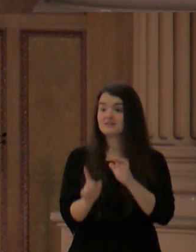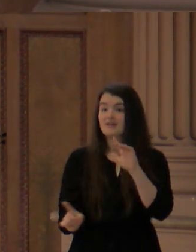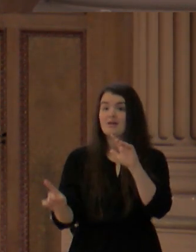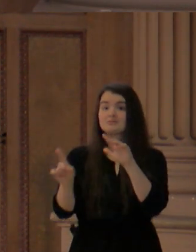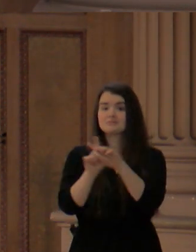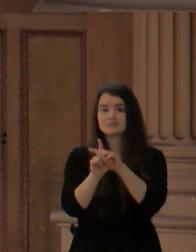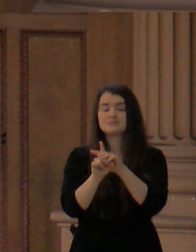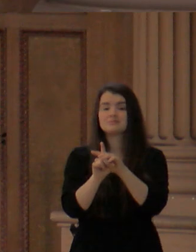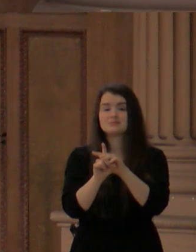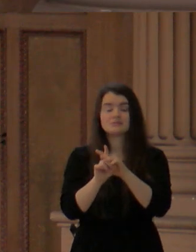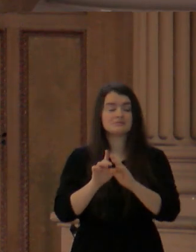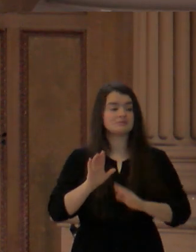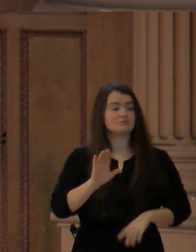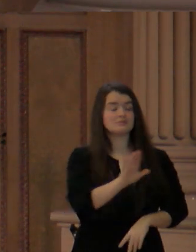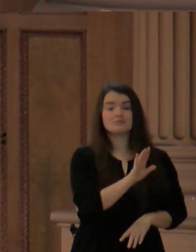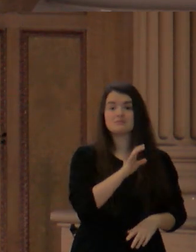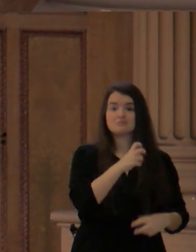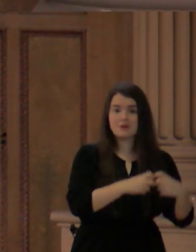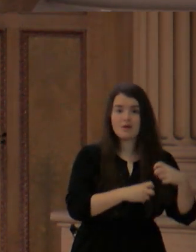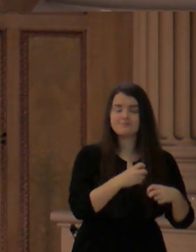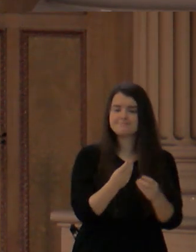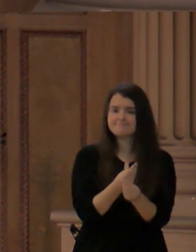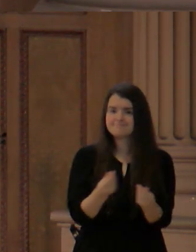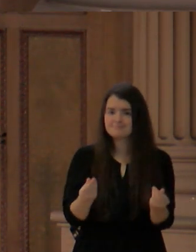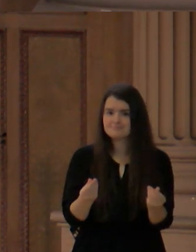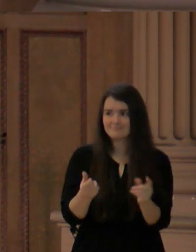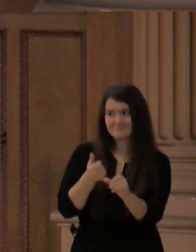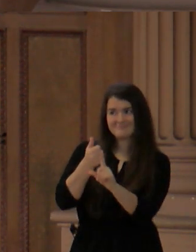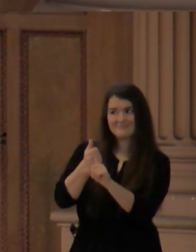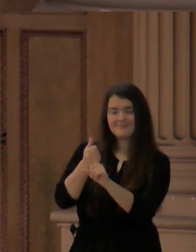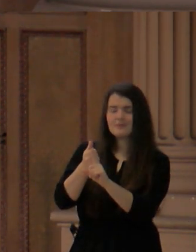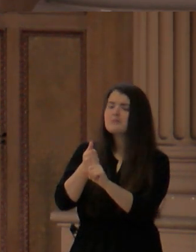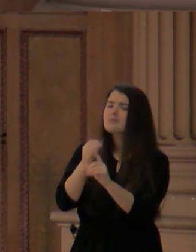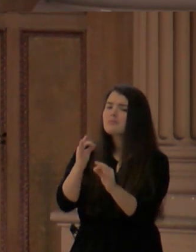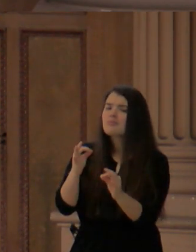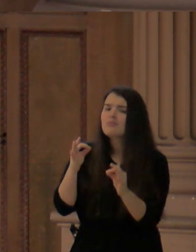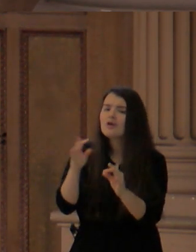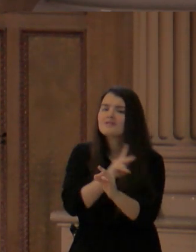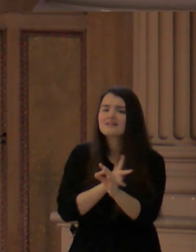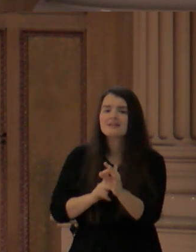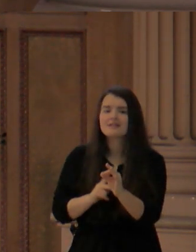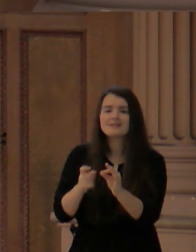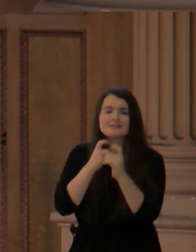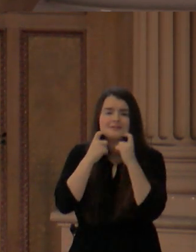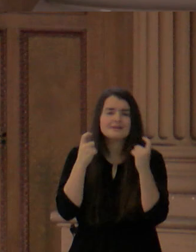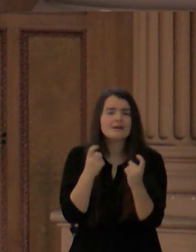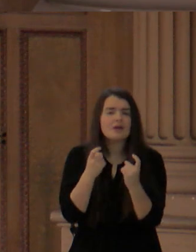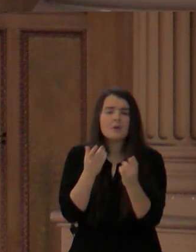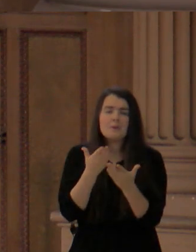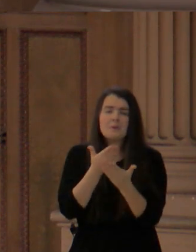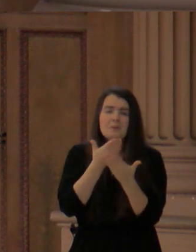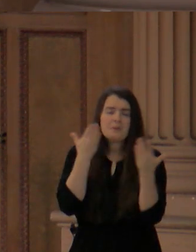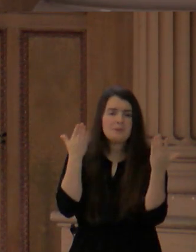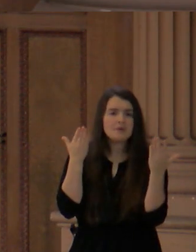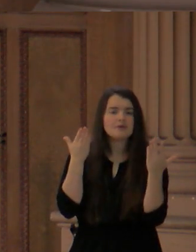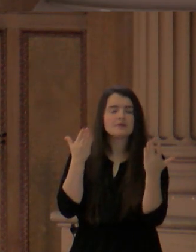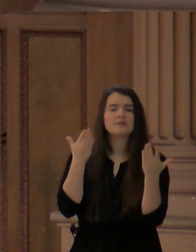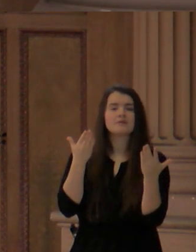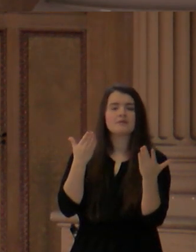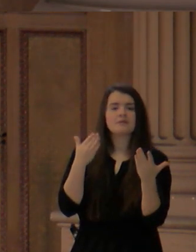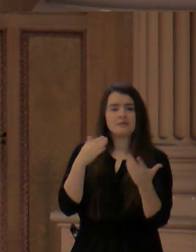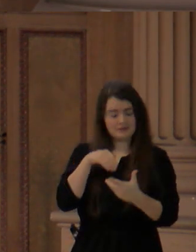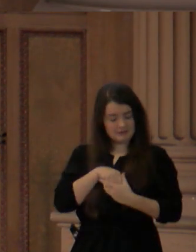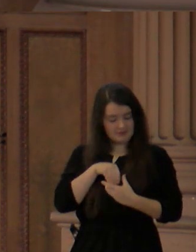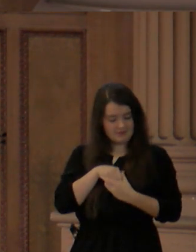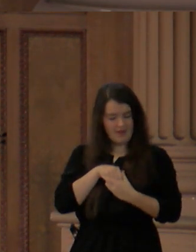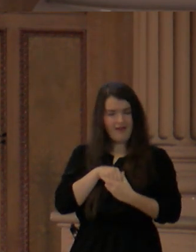he's the one true king who has never sinned who has no sin growing in his heart there's nothing evil